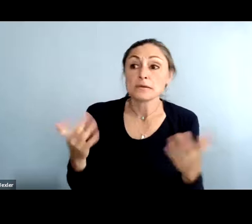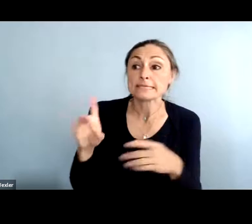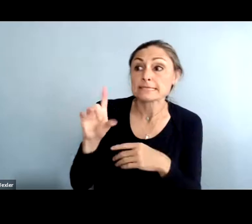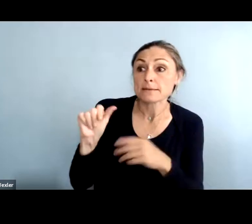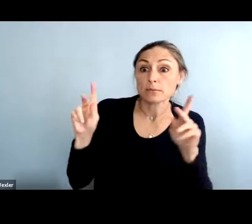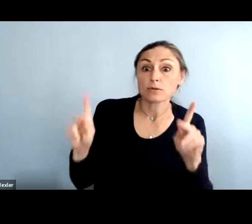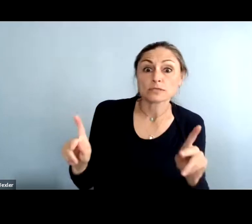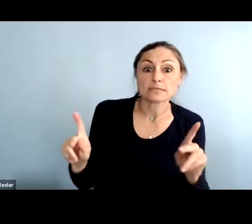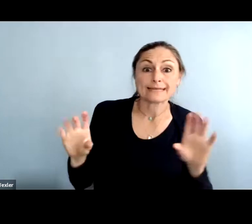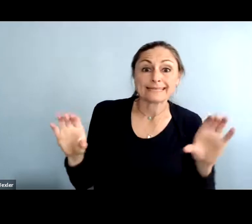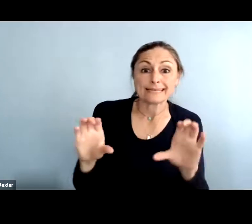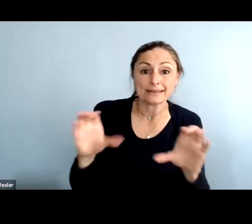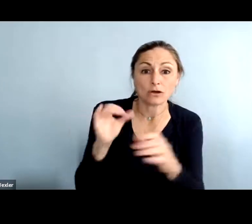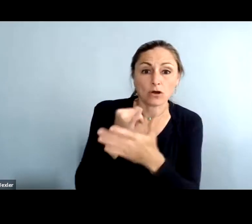person.